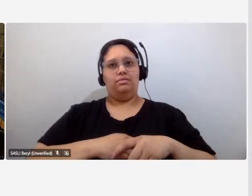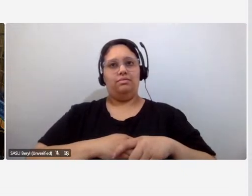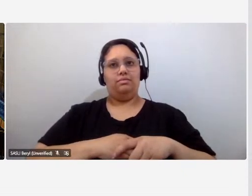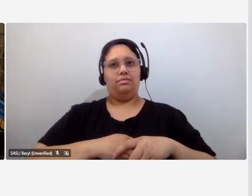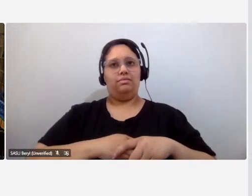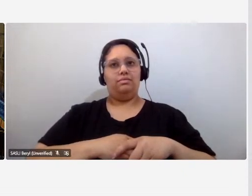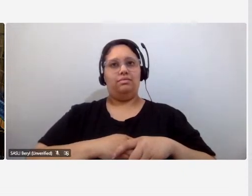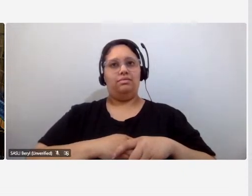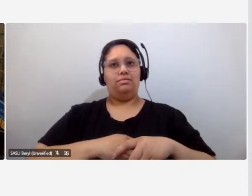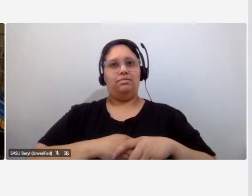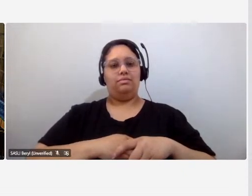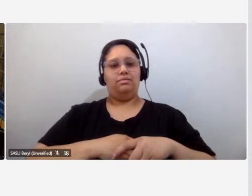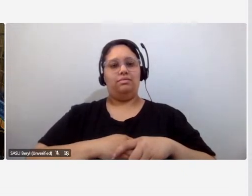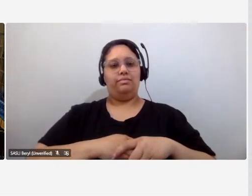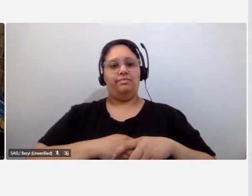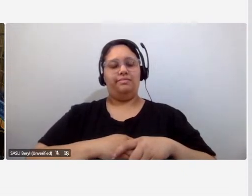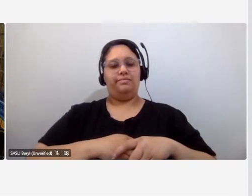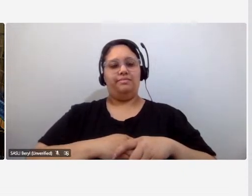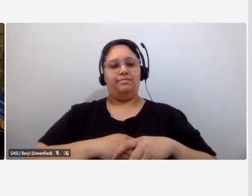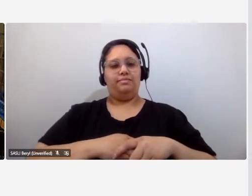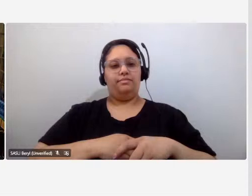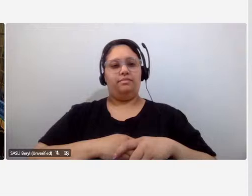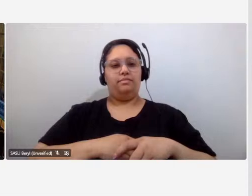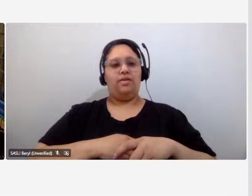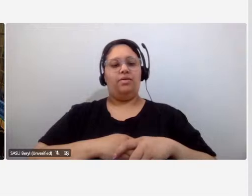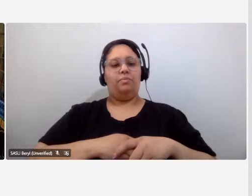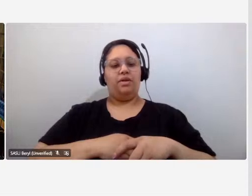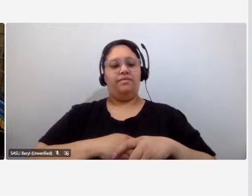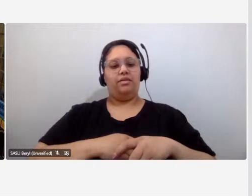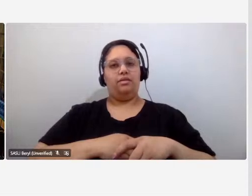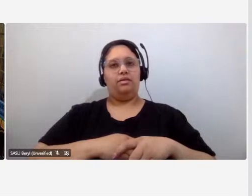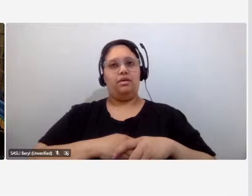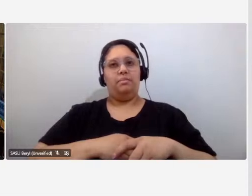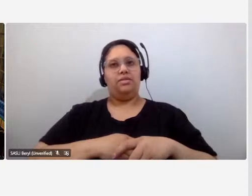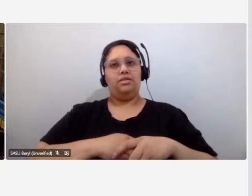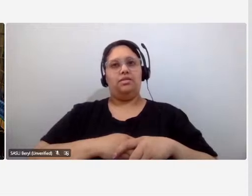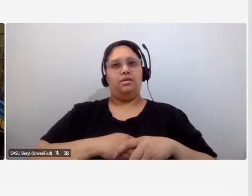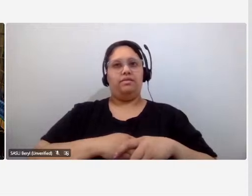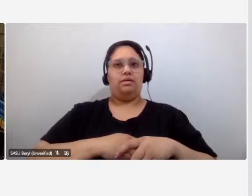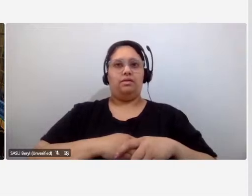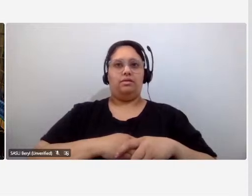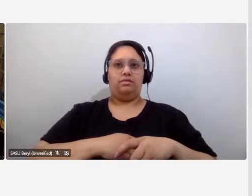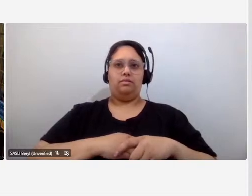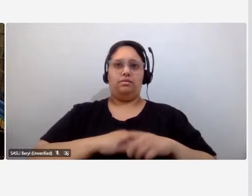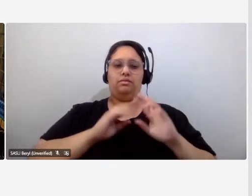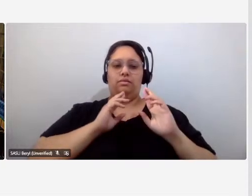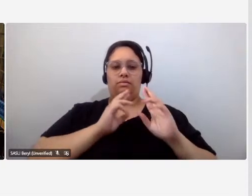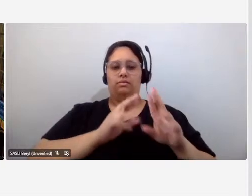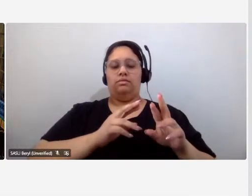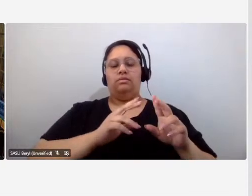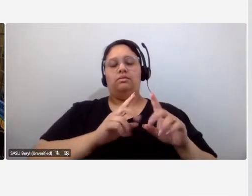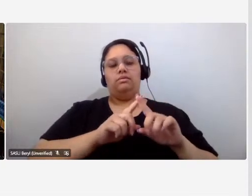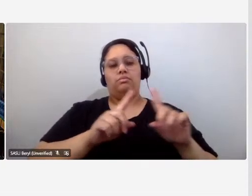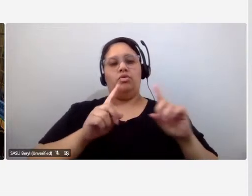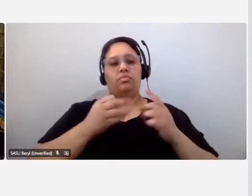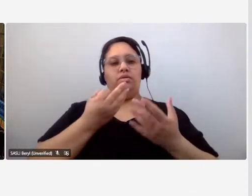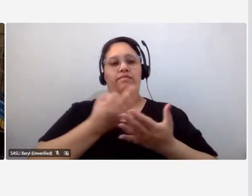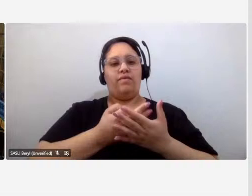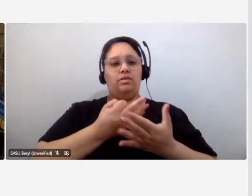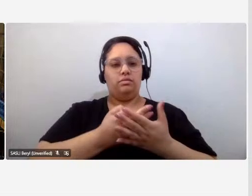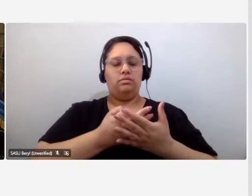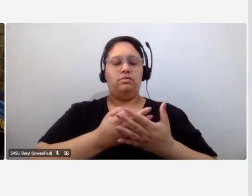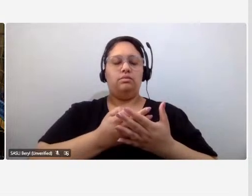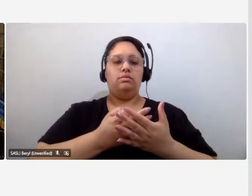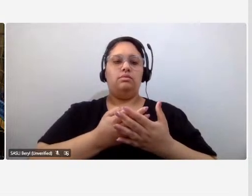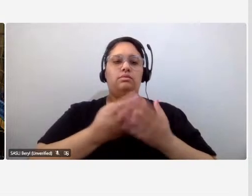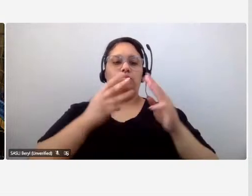Thank you, Chair. Just to respond to the question of the types of museums the department funds. So museums